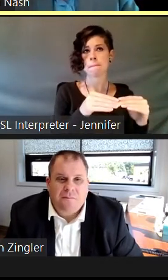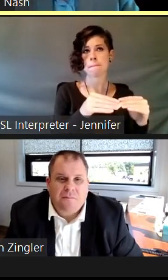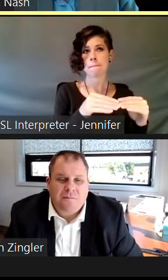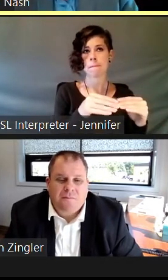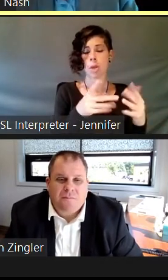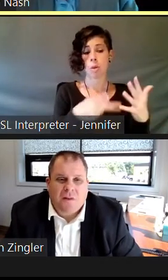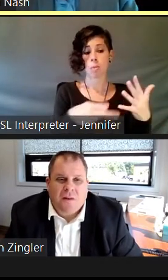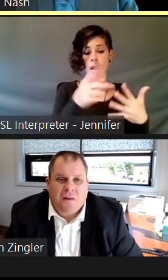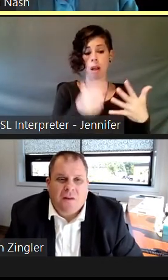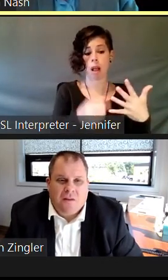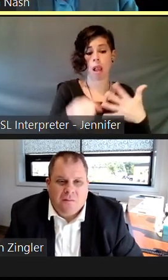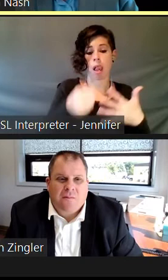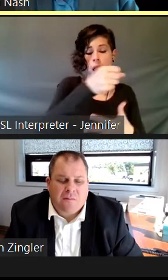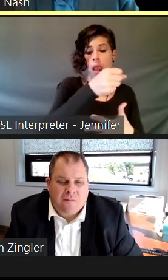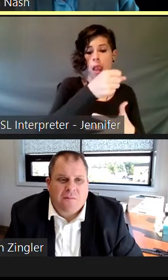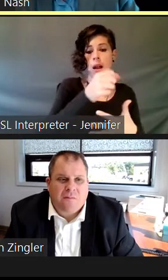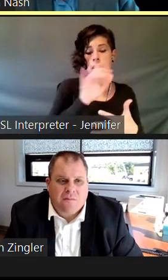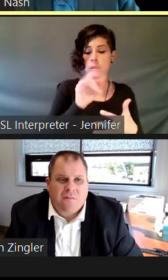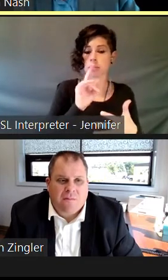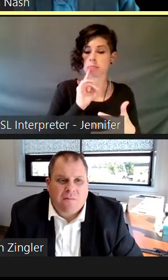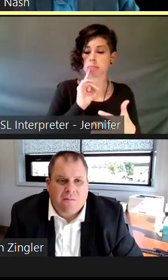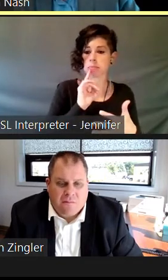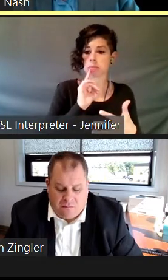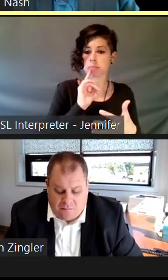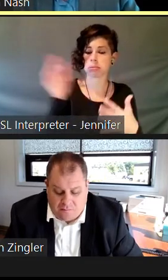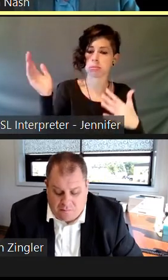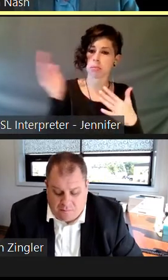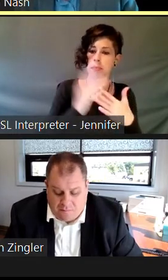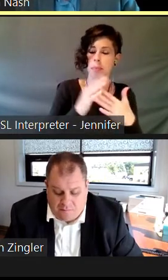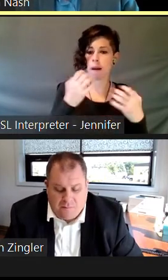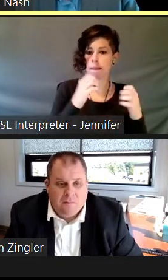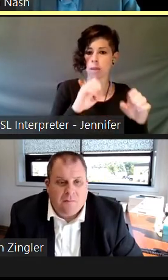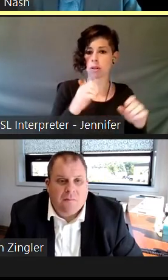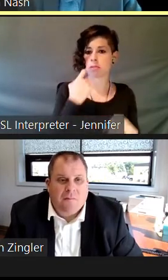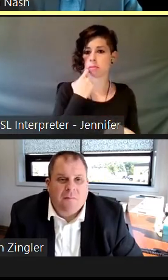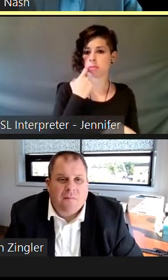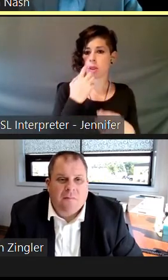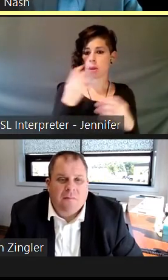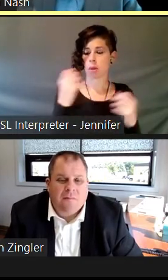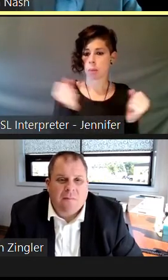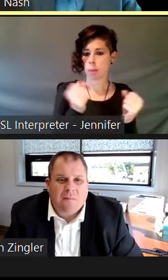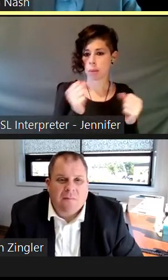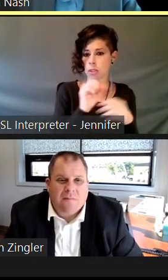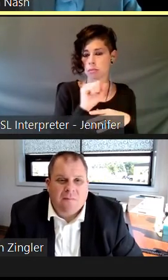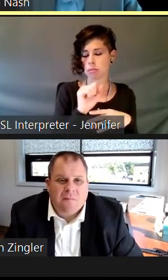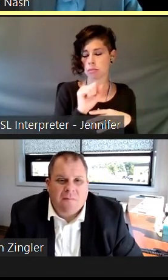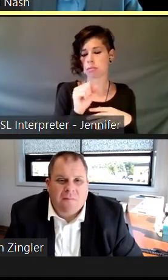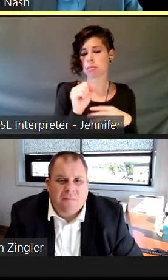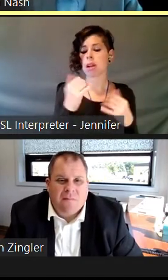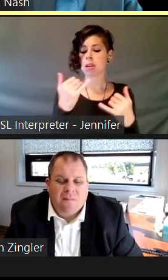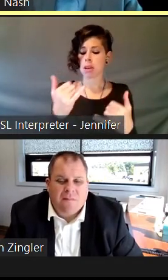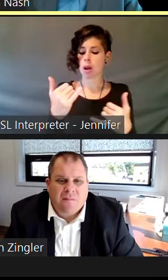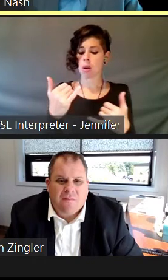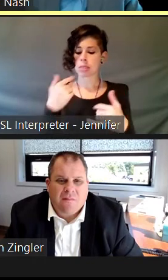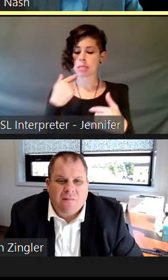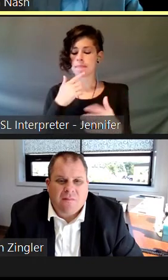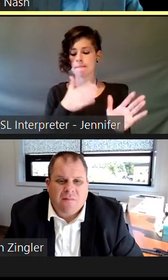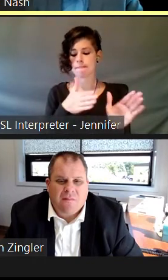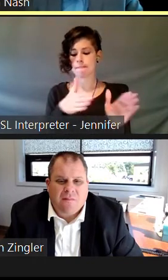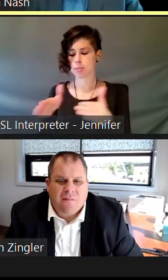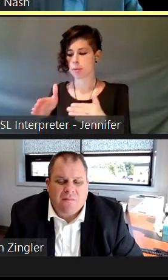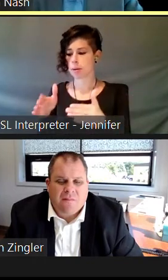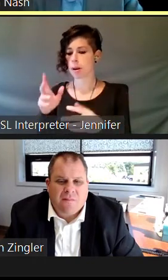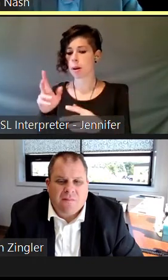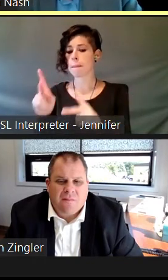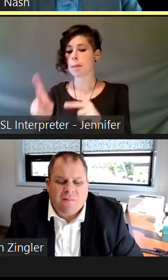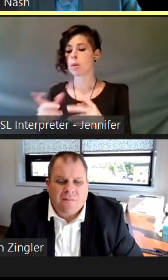was a monumental effort this last winter, to now going back and saying, okay, we have people within our population that have chosen not